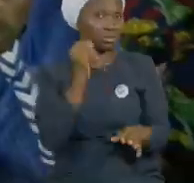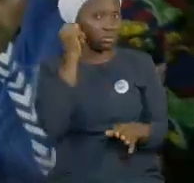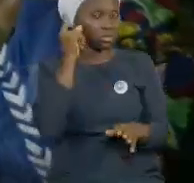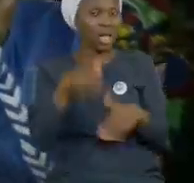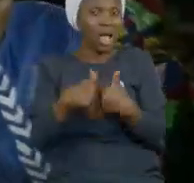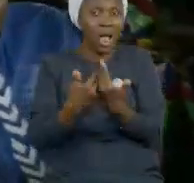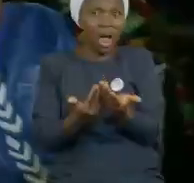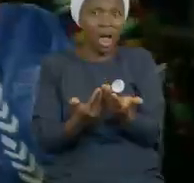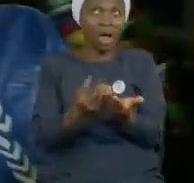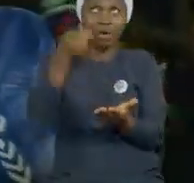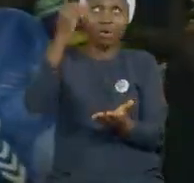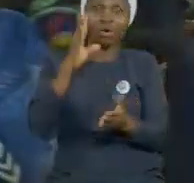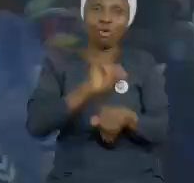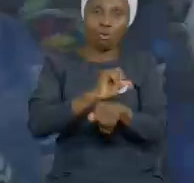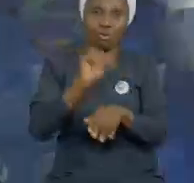God works.